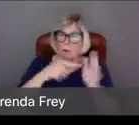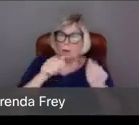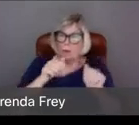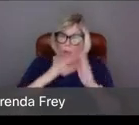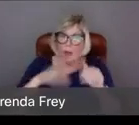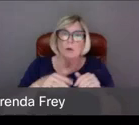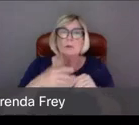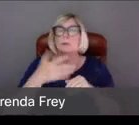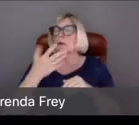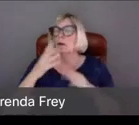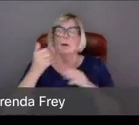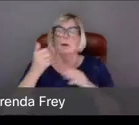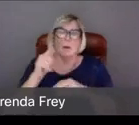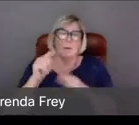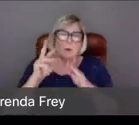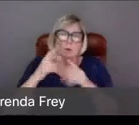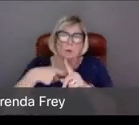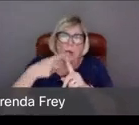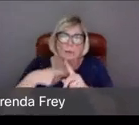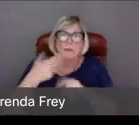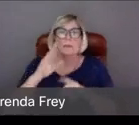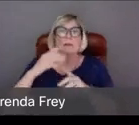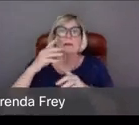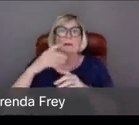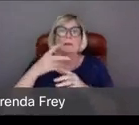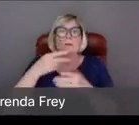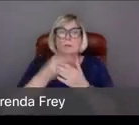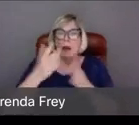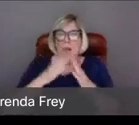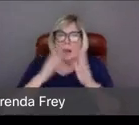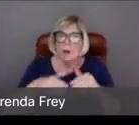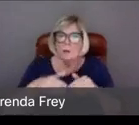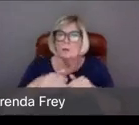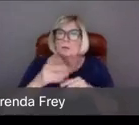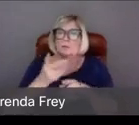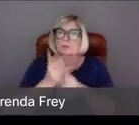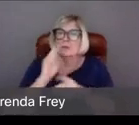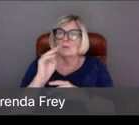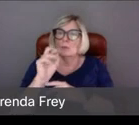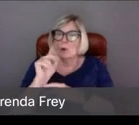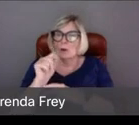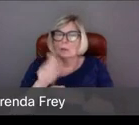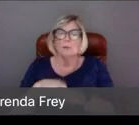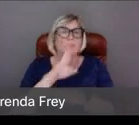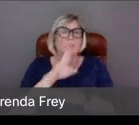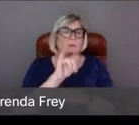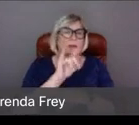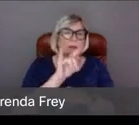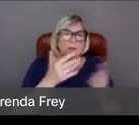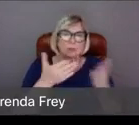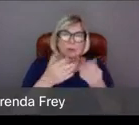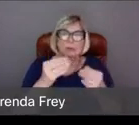apartment rental, mortgages that you're applying for. It can affect things like utility services and